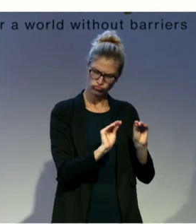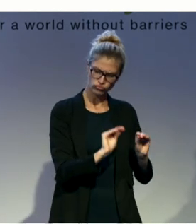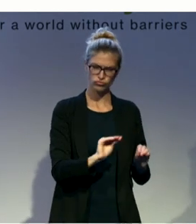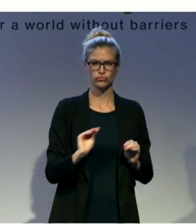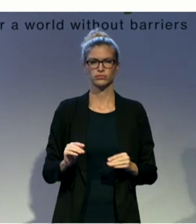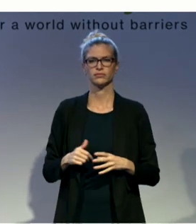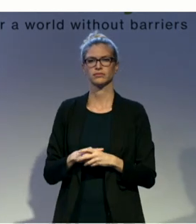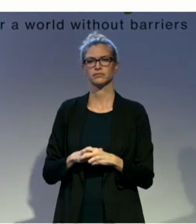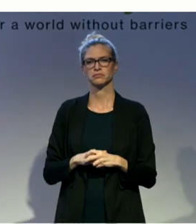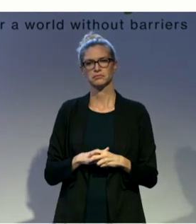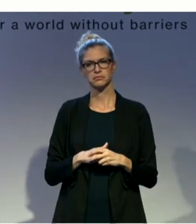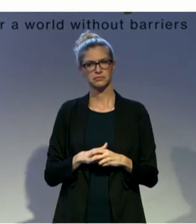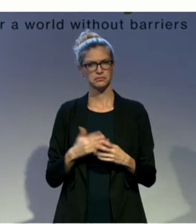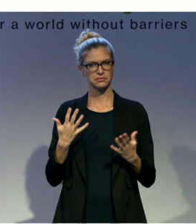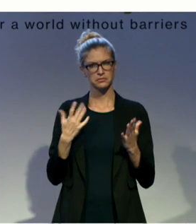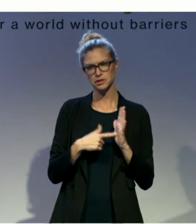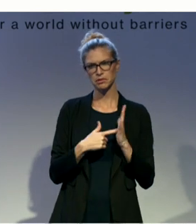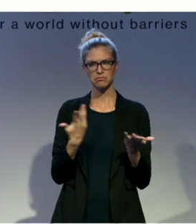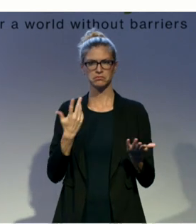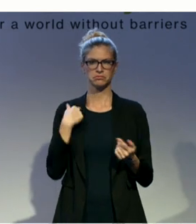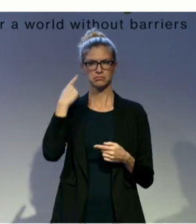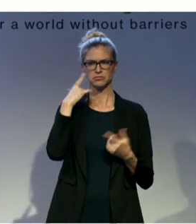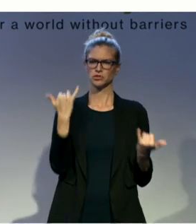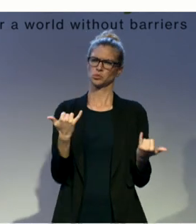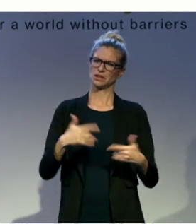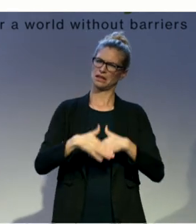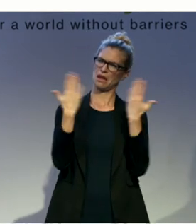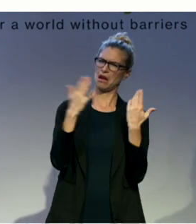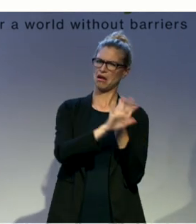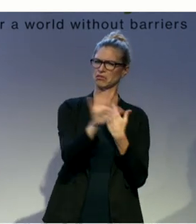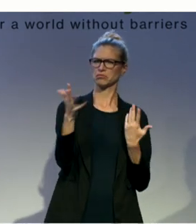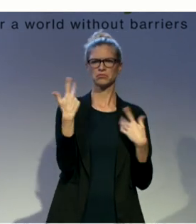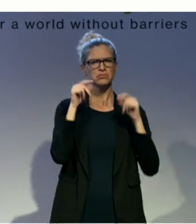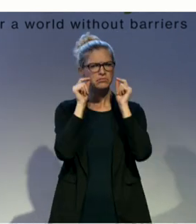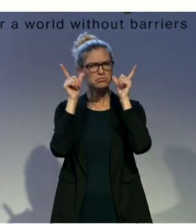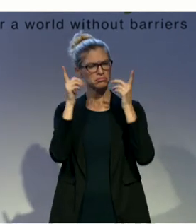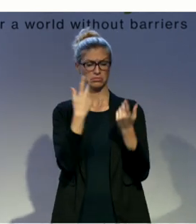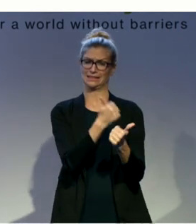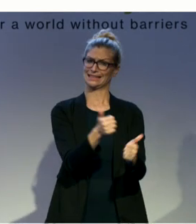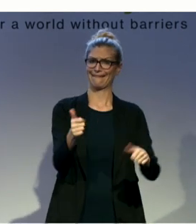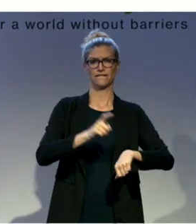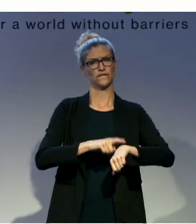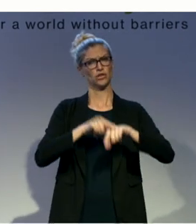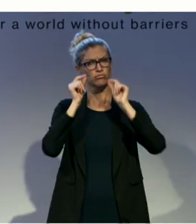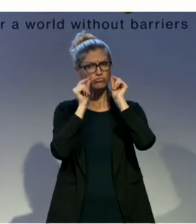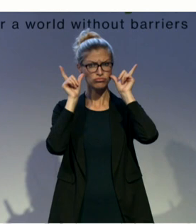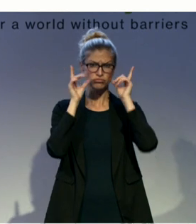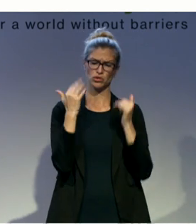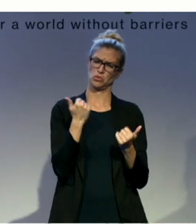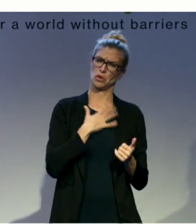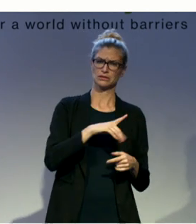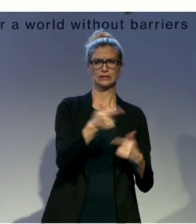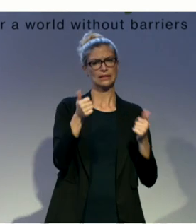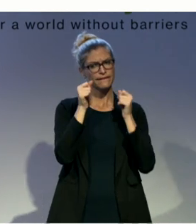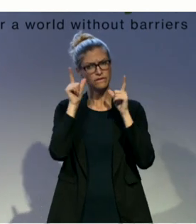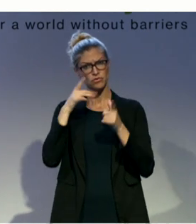your day so far. You woke up at the time you chose. You had coffee or tea or juice. You chose if and what you'll